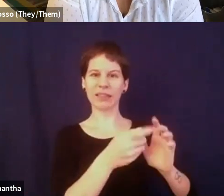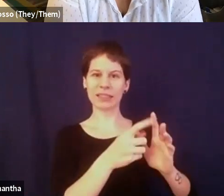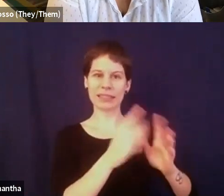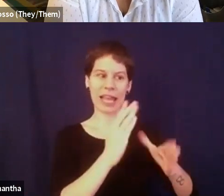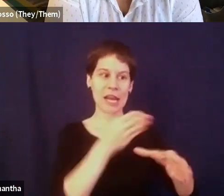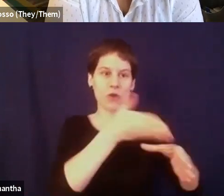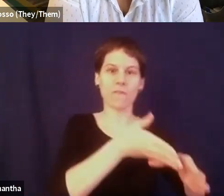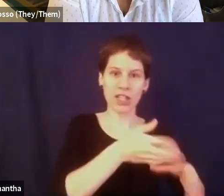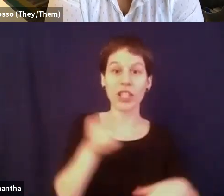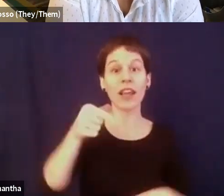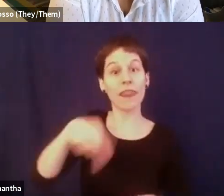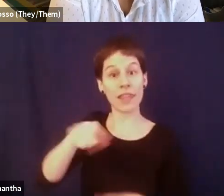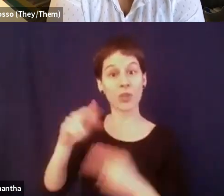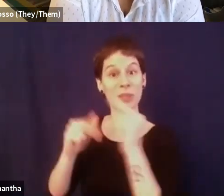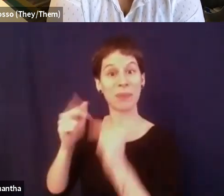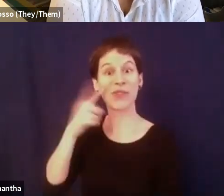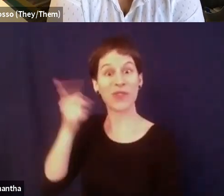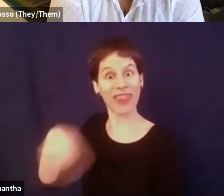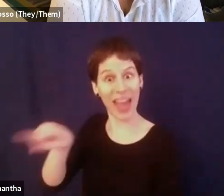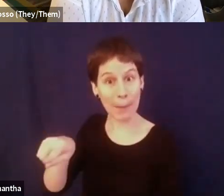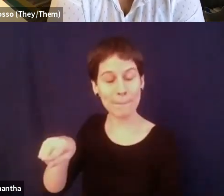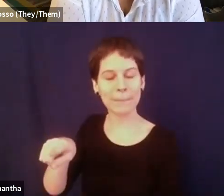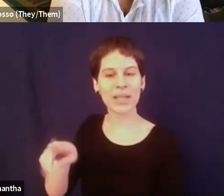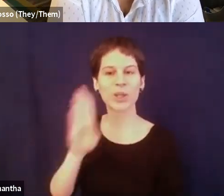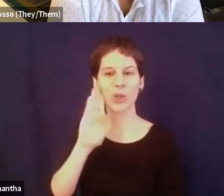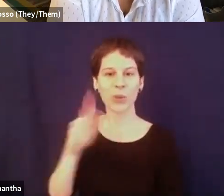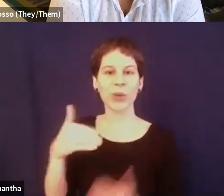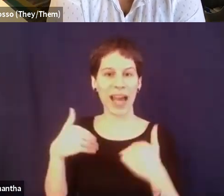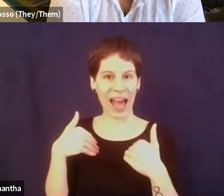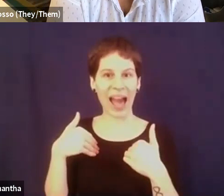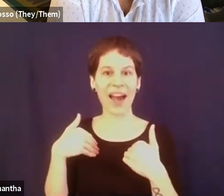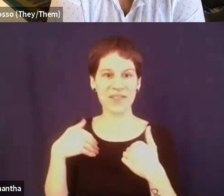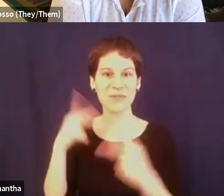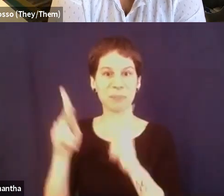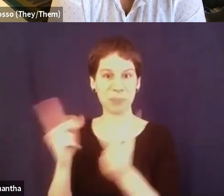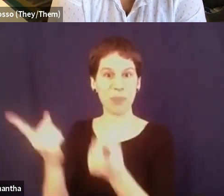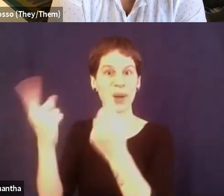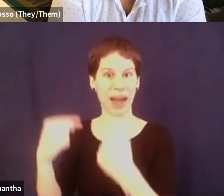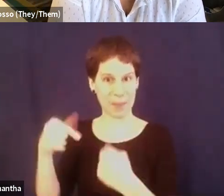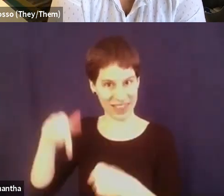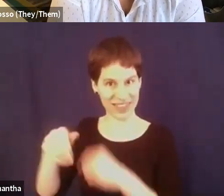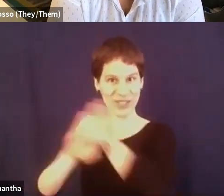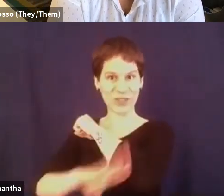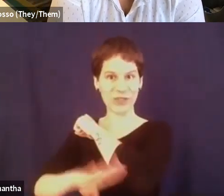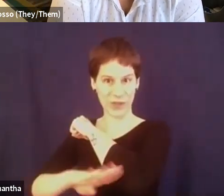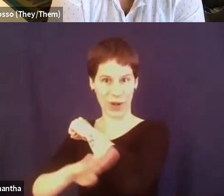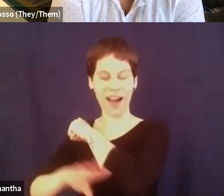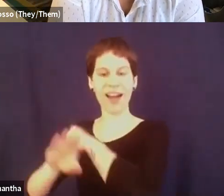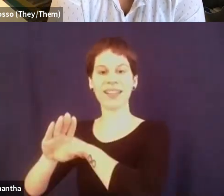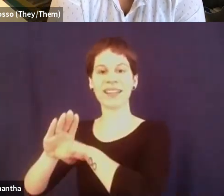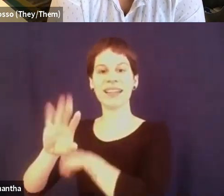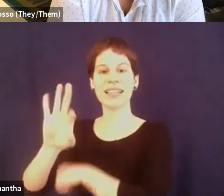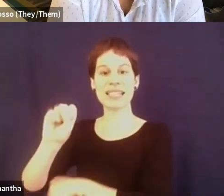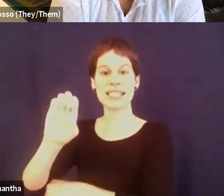And so we will be having a couple of cohorts coming up this fall. The first one's in September. The second one is in